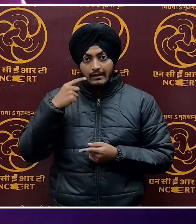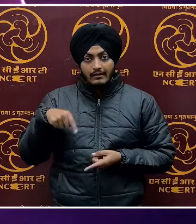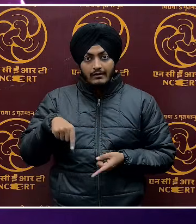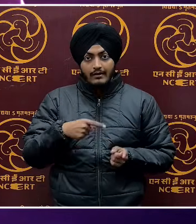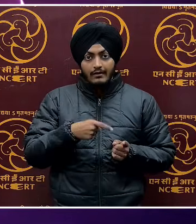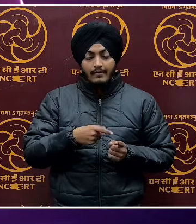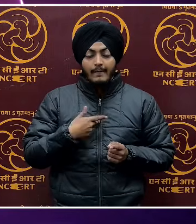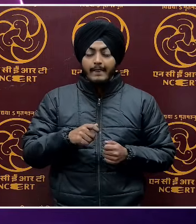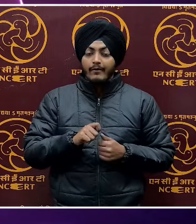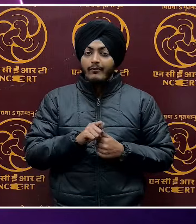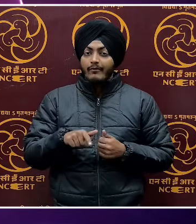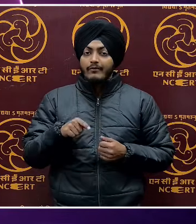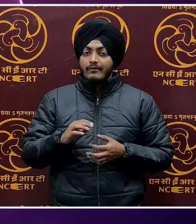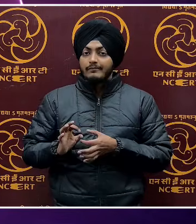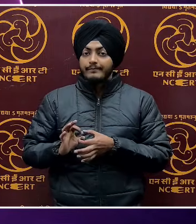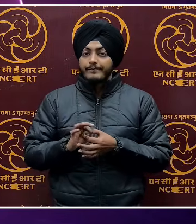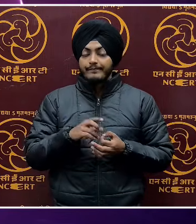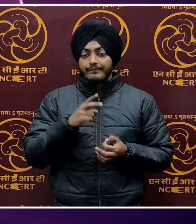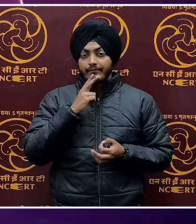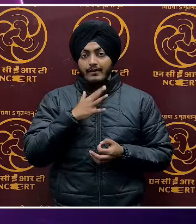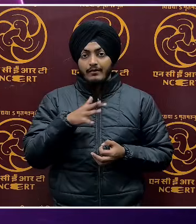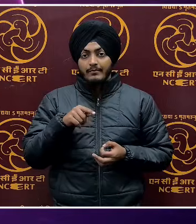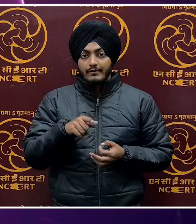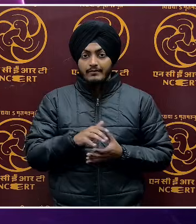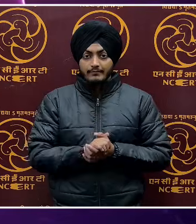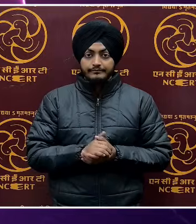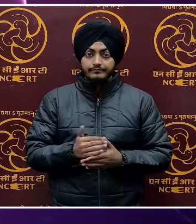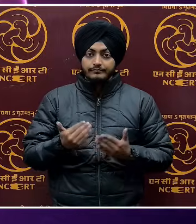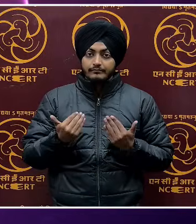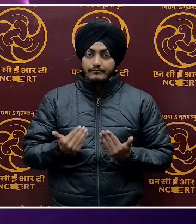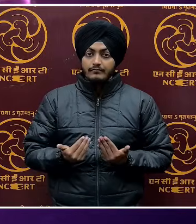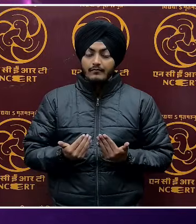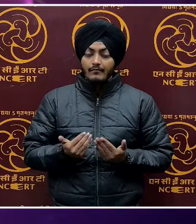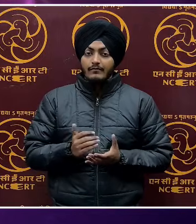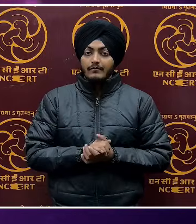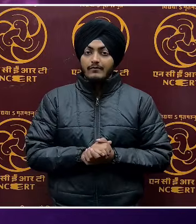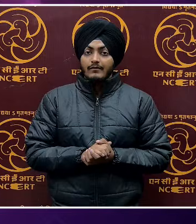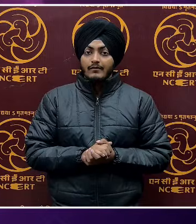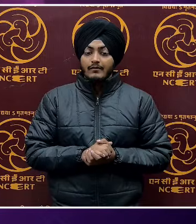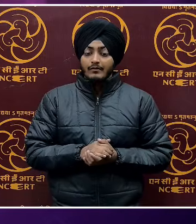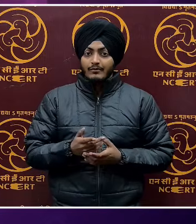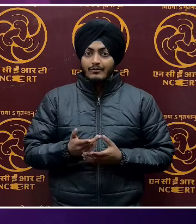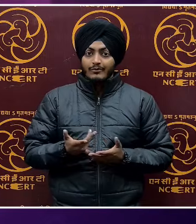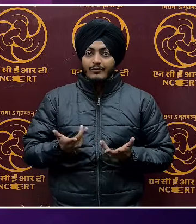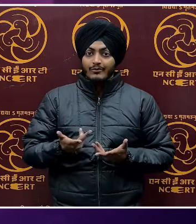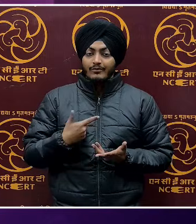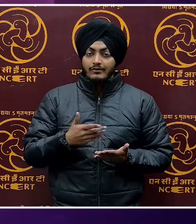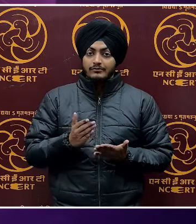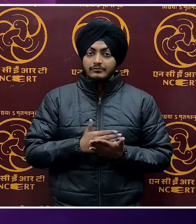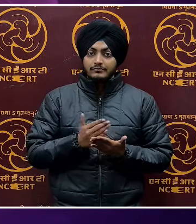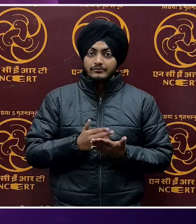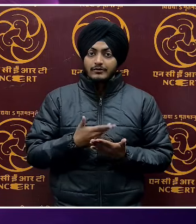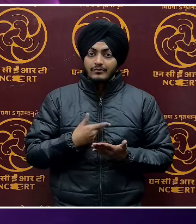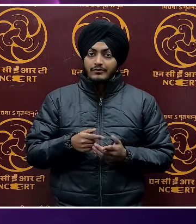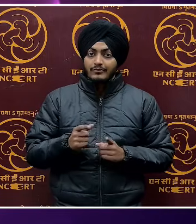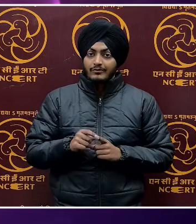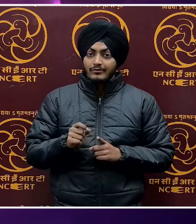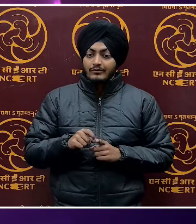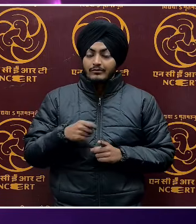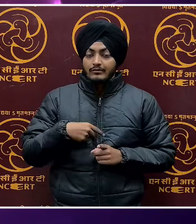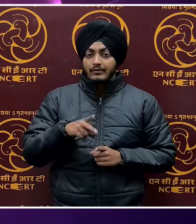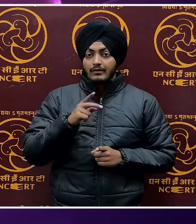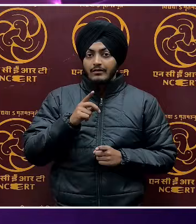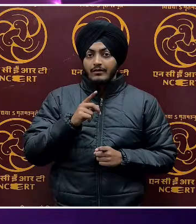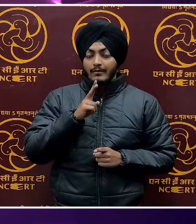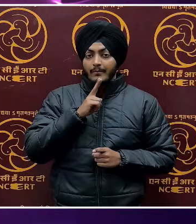things we associate with water, right, ma'am? Now, and because this is the chapter that we are doing, little drops of water,